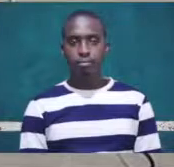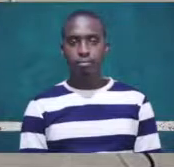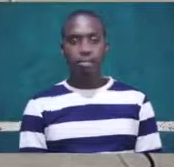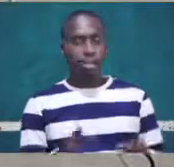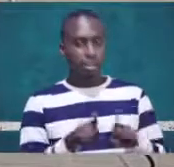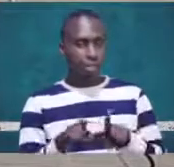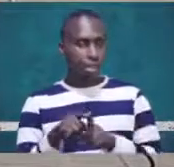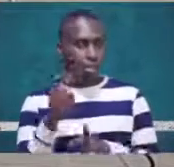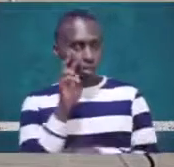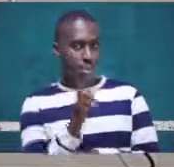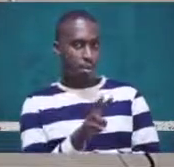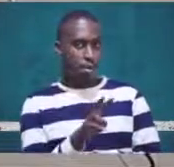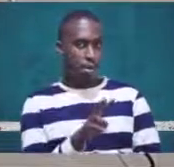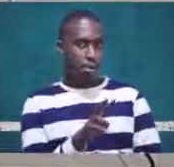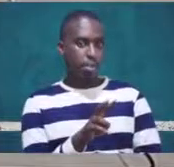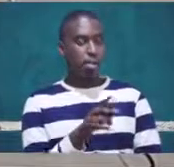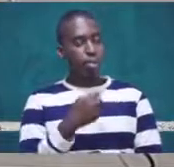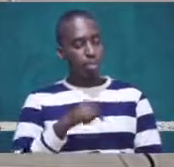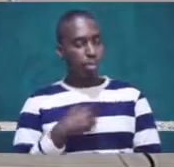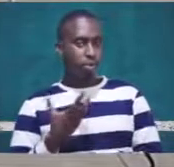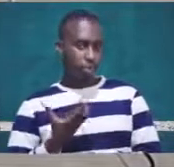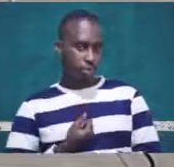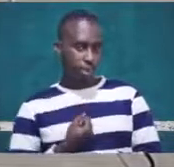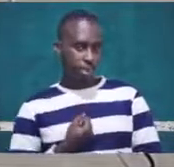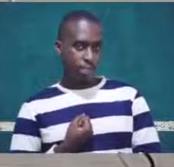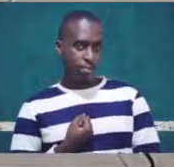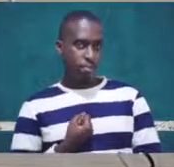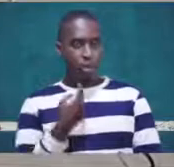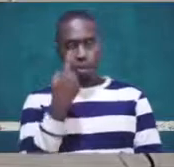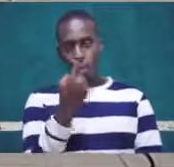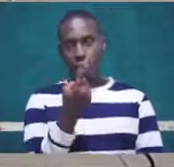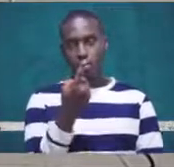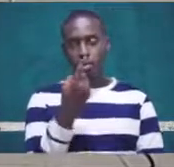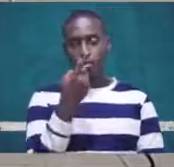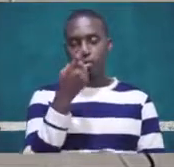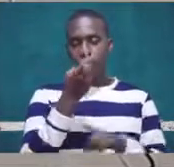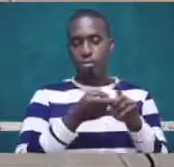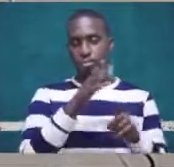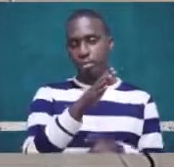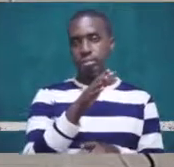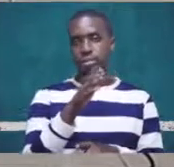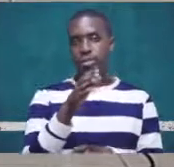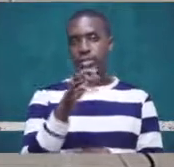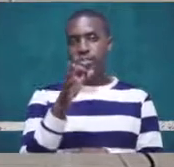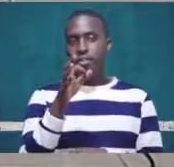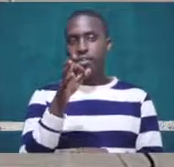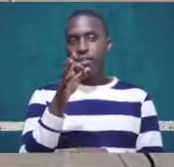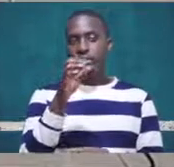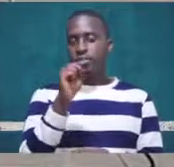As you see, we have one of these forms where you have